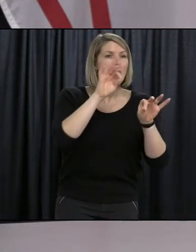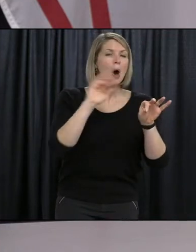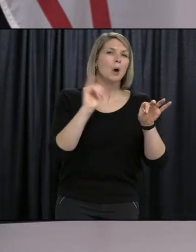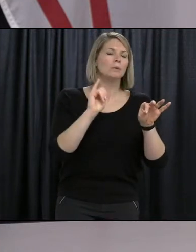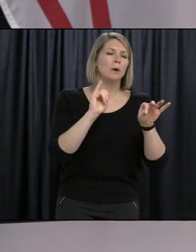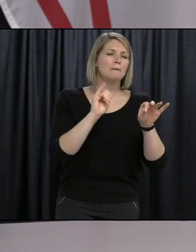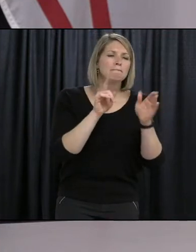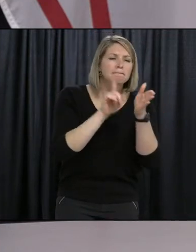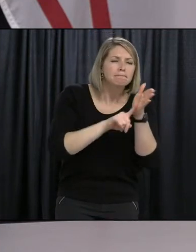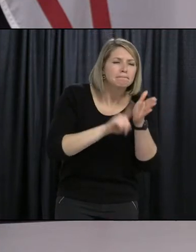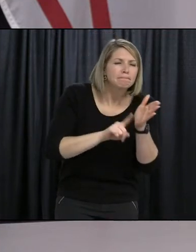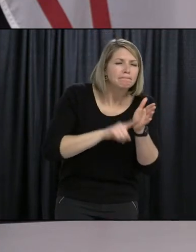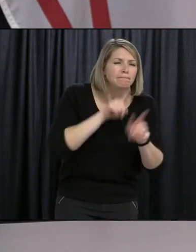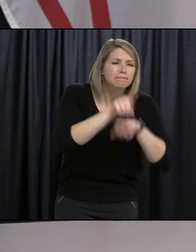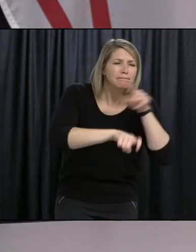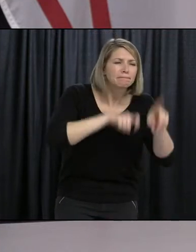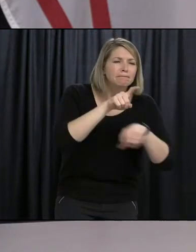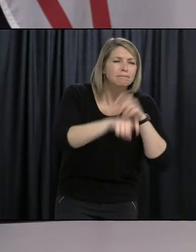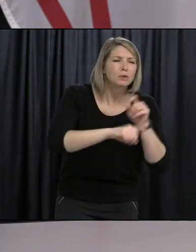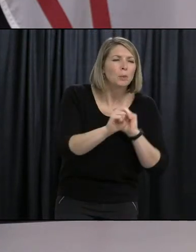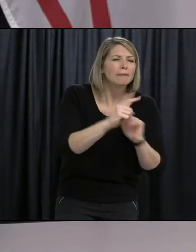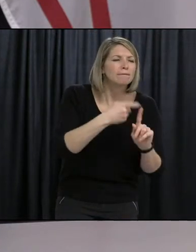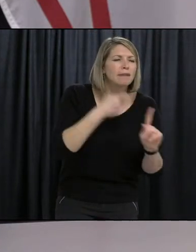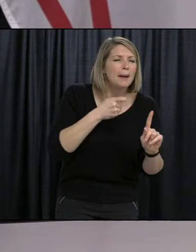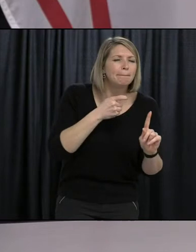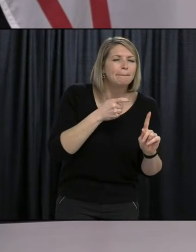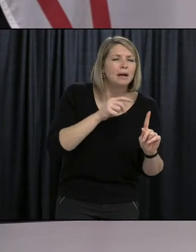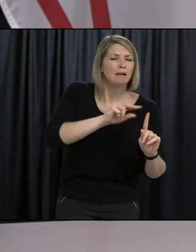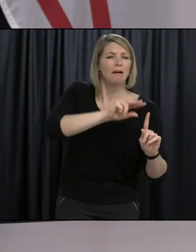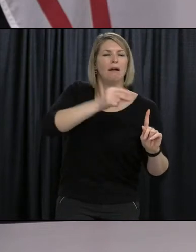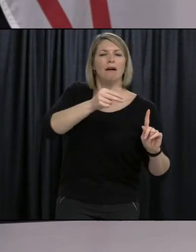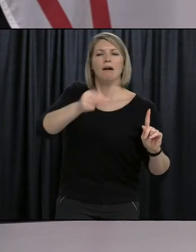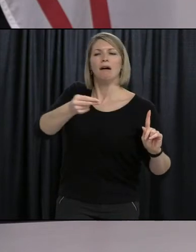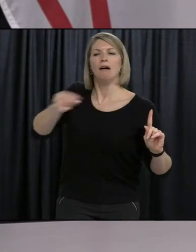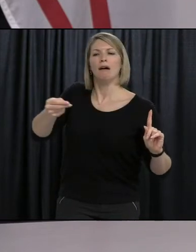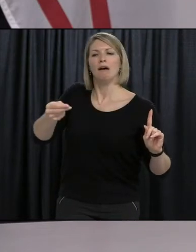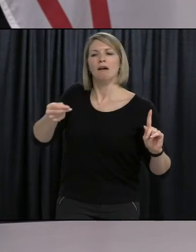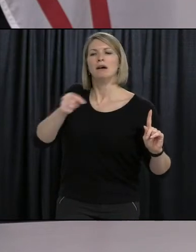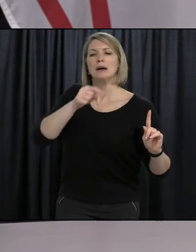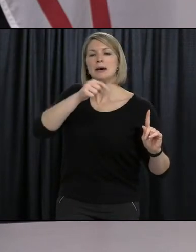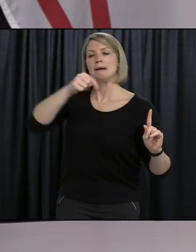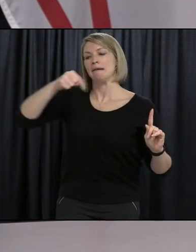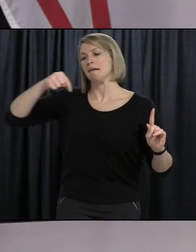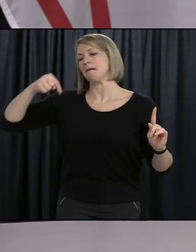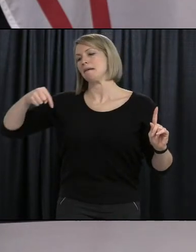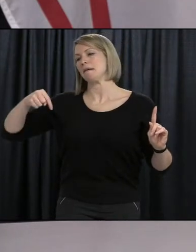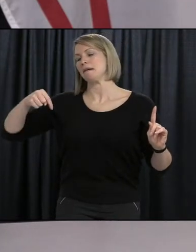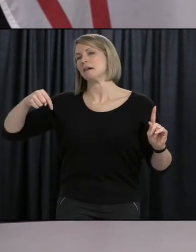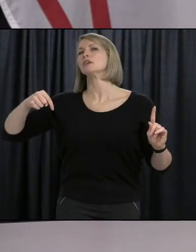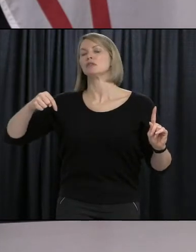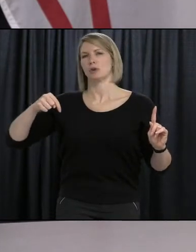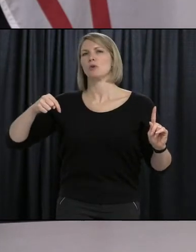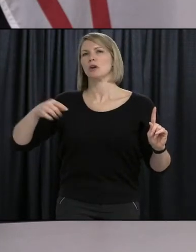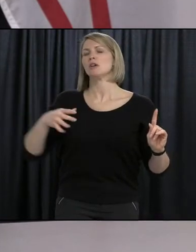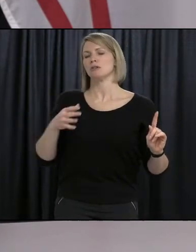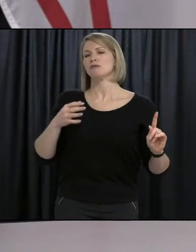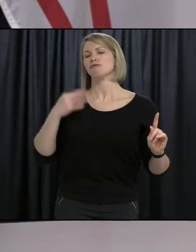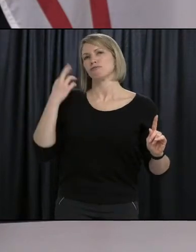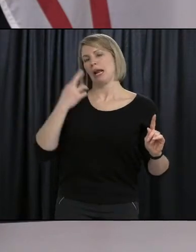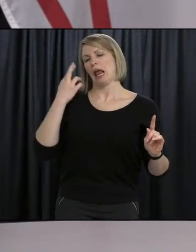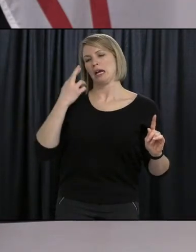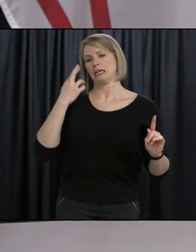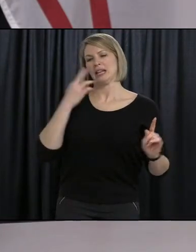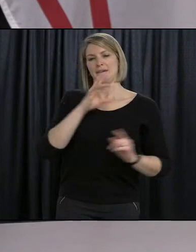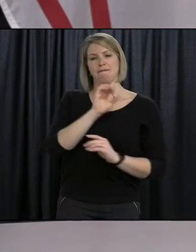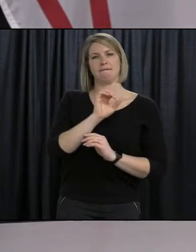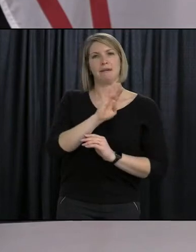people with testing. And so the concern is that, from the 5th to the 7th, some of those people would just be